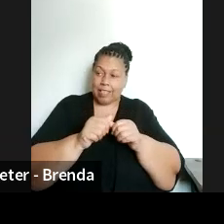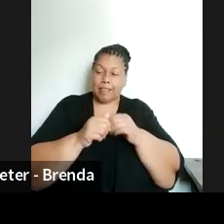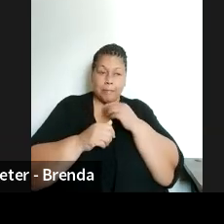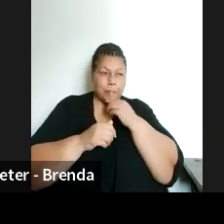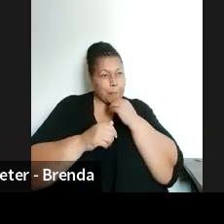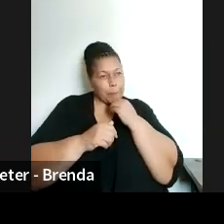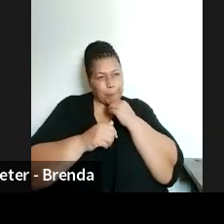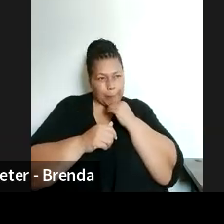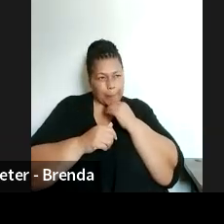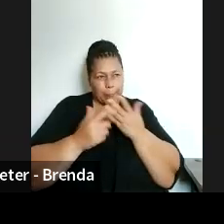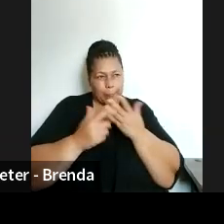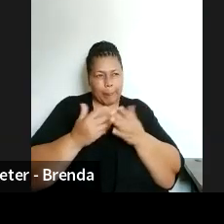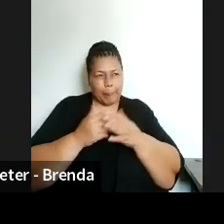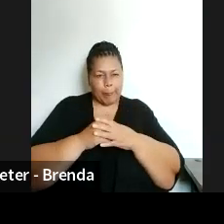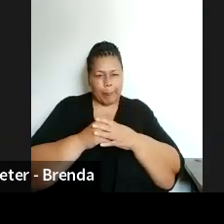probably not all, actually.